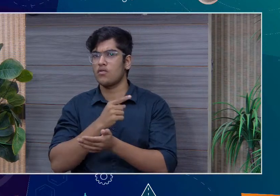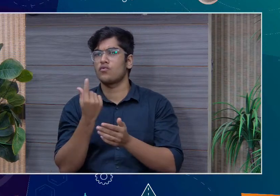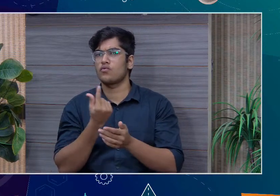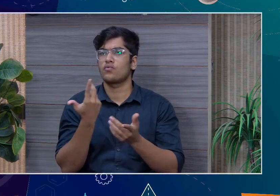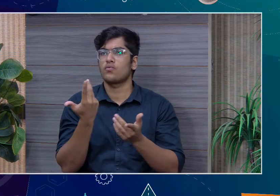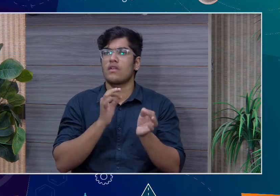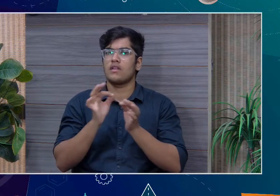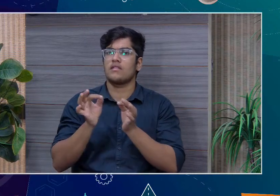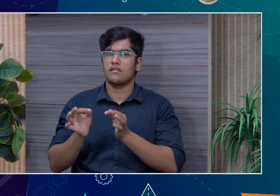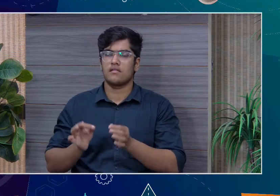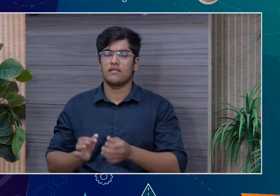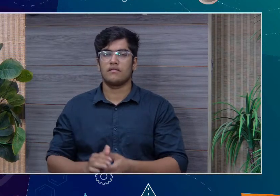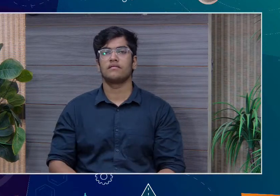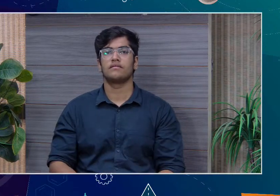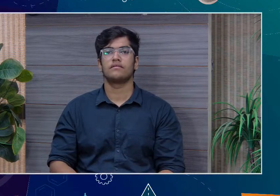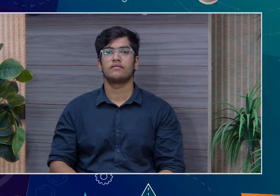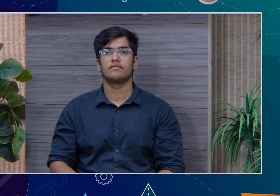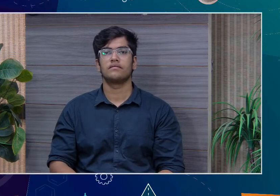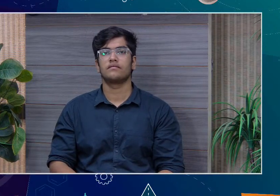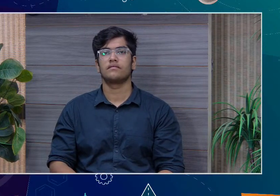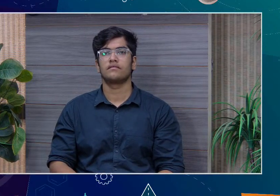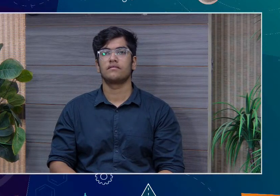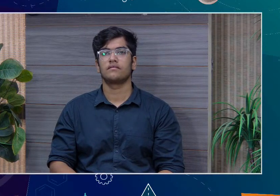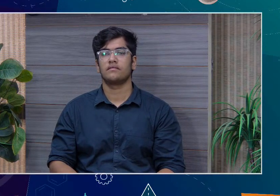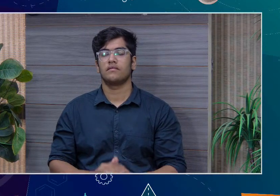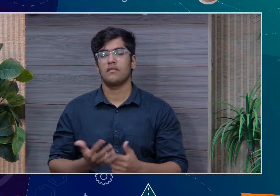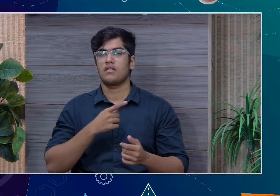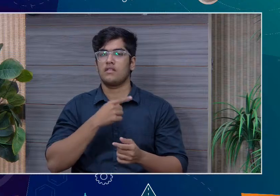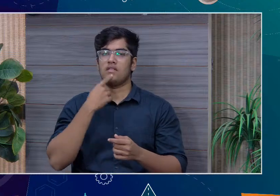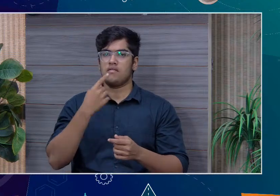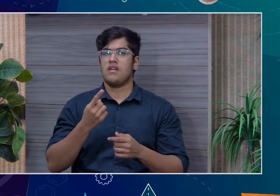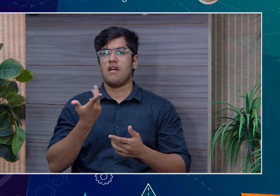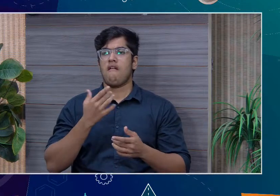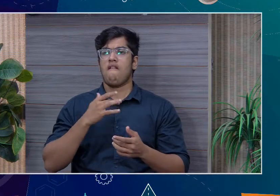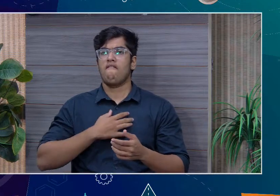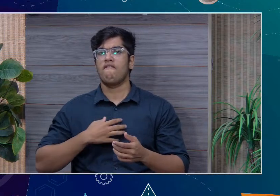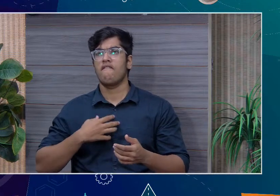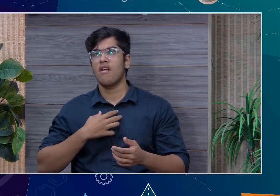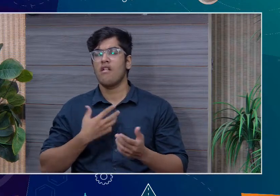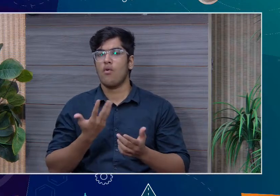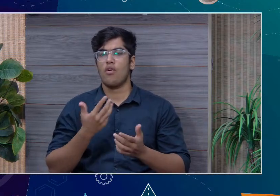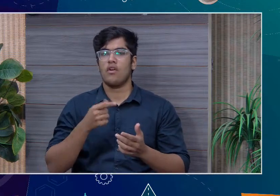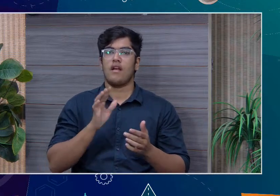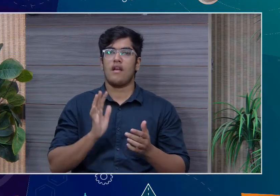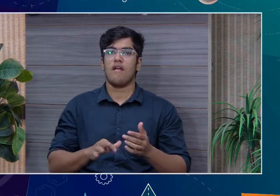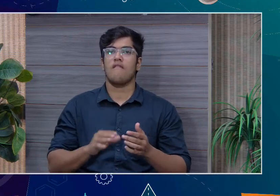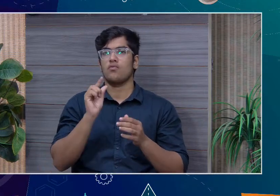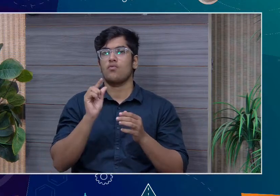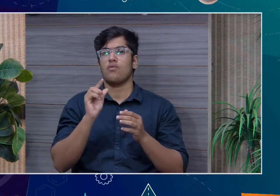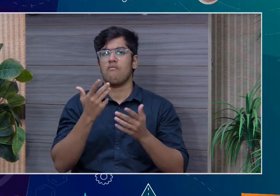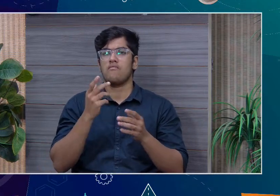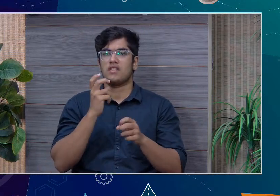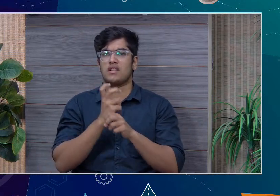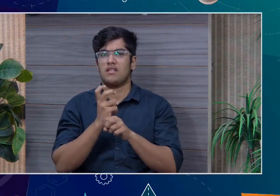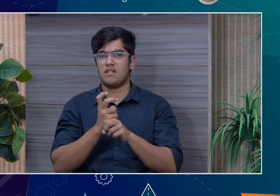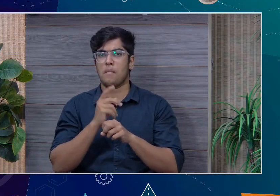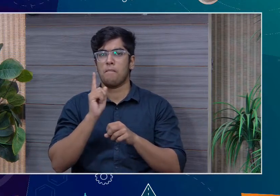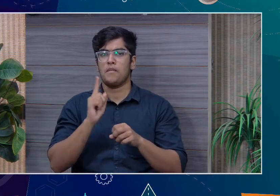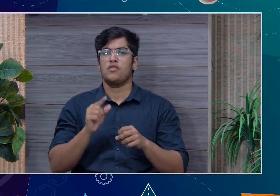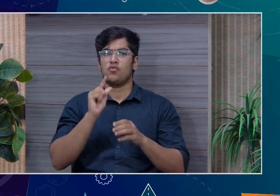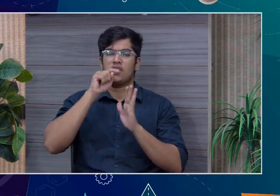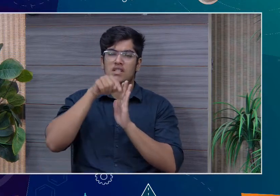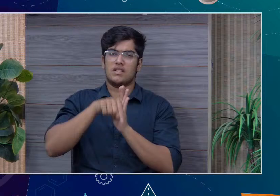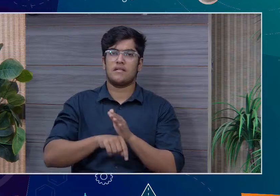use to explain this concept? Yes, ma'am. See, as you said, emotions is a very abstract concept, and it needs a very